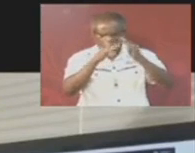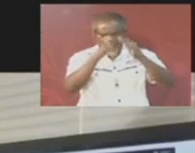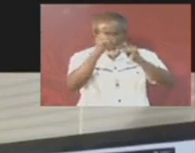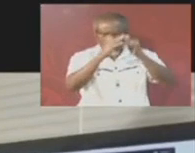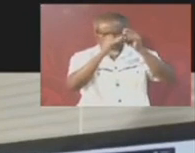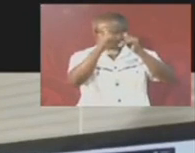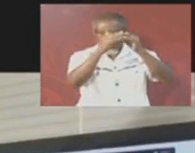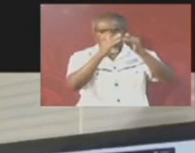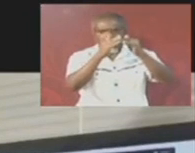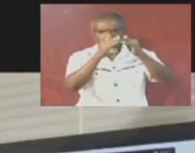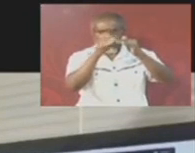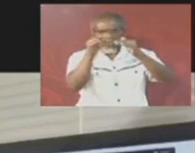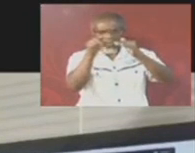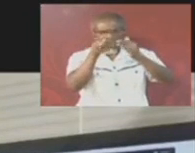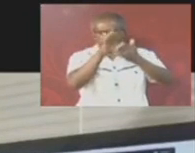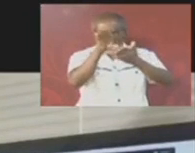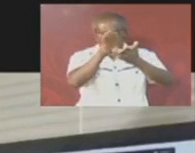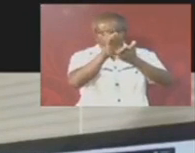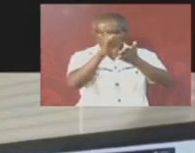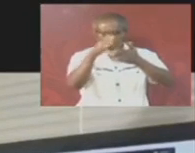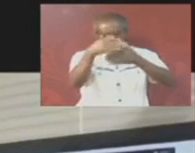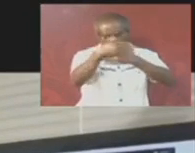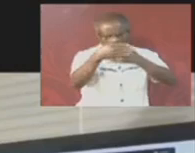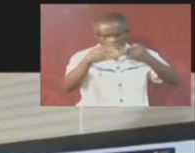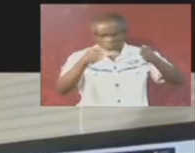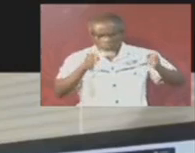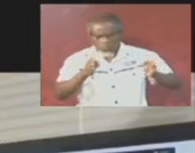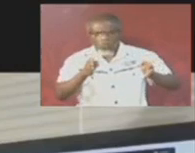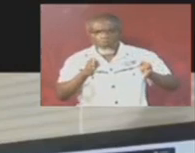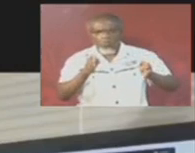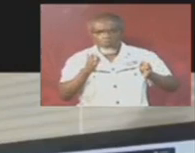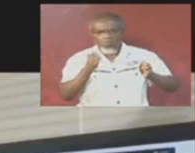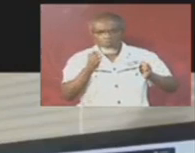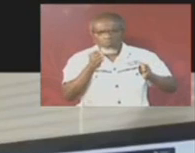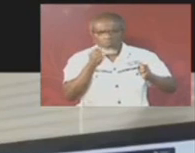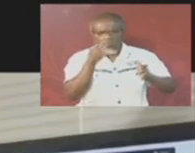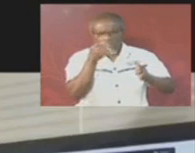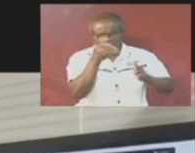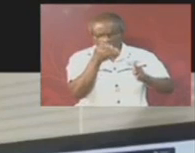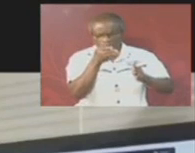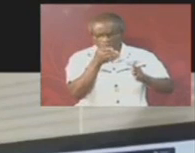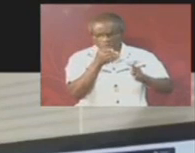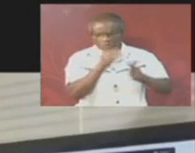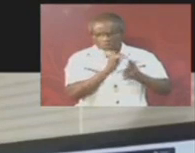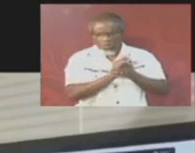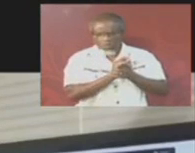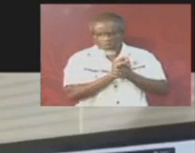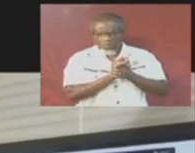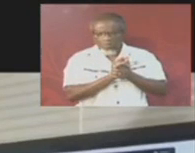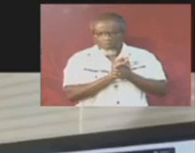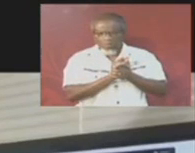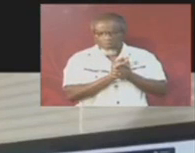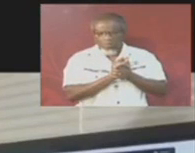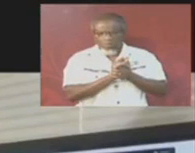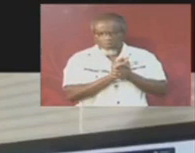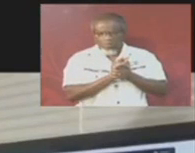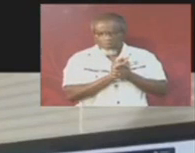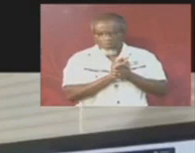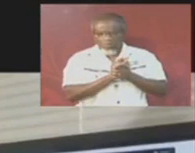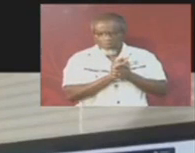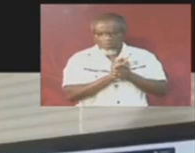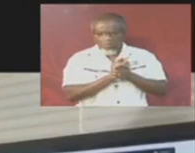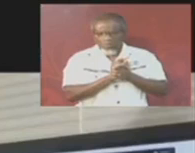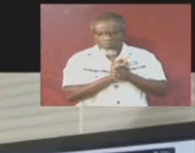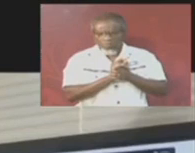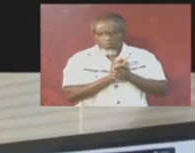Central Block. I haven't heard much about you know, the progress about Central Block, where we are at this time. Is it that